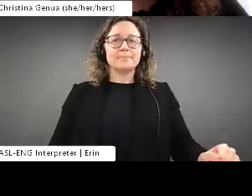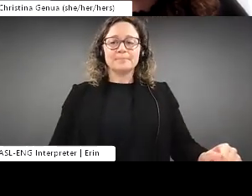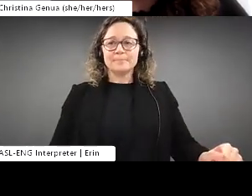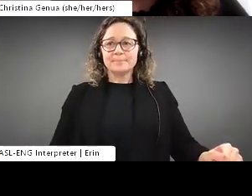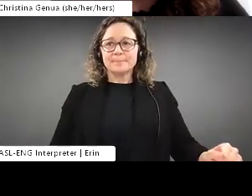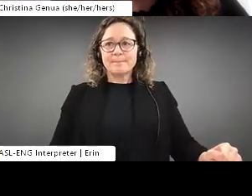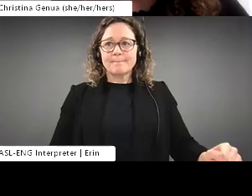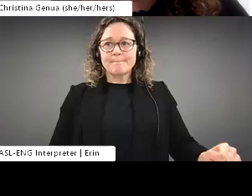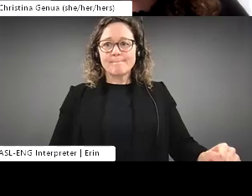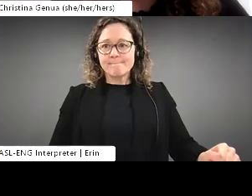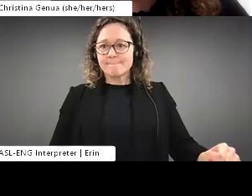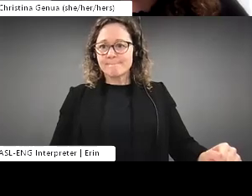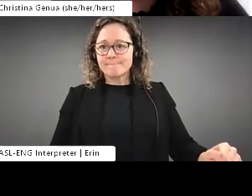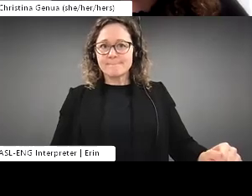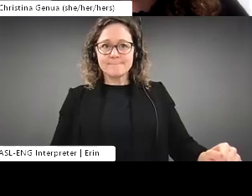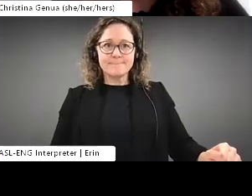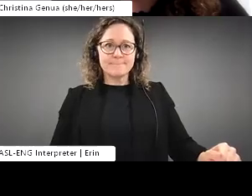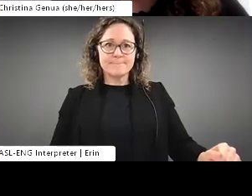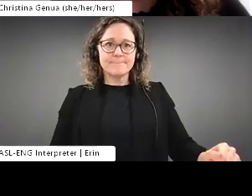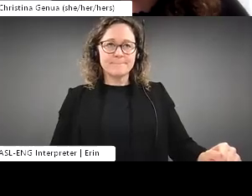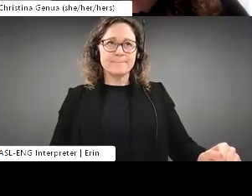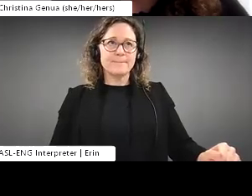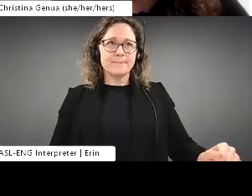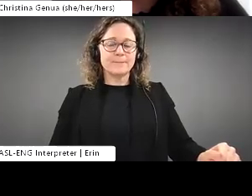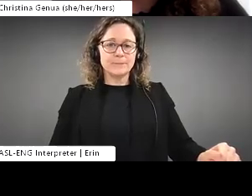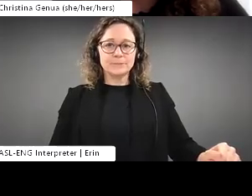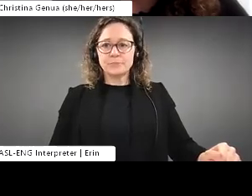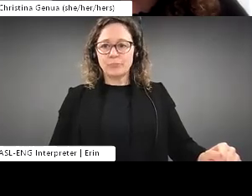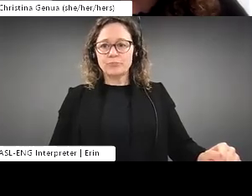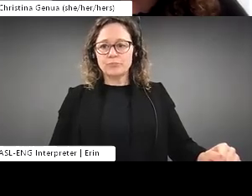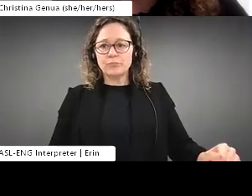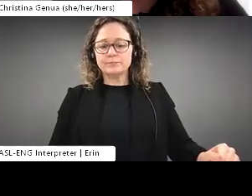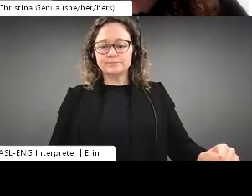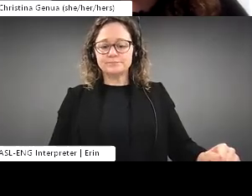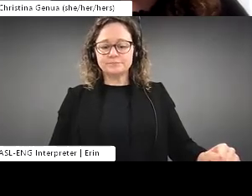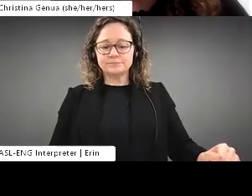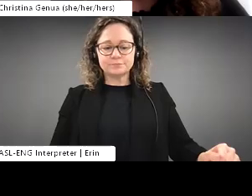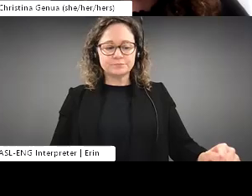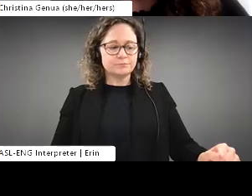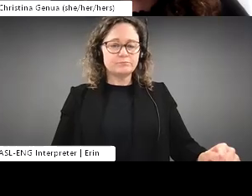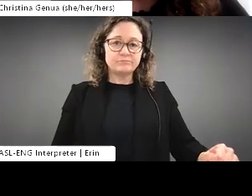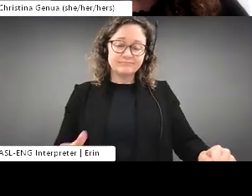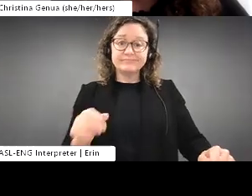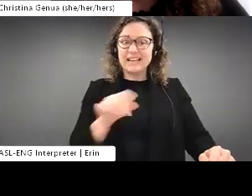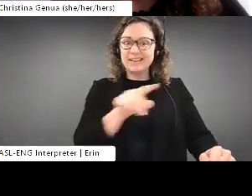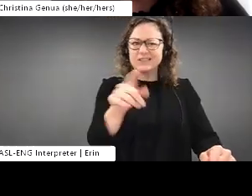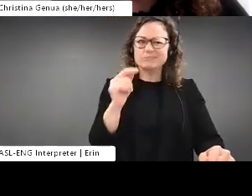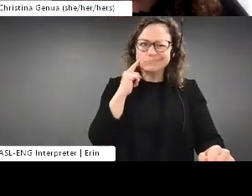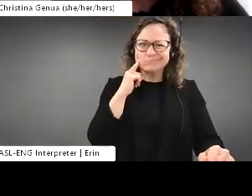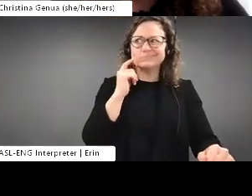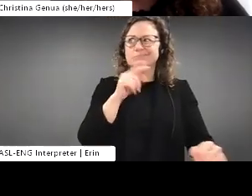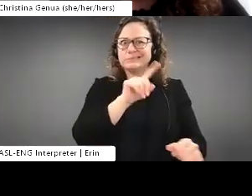And if you're looking, for a bank to start banking with, or, a new